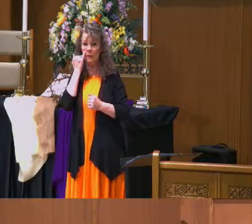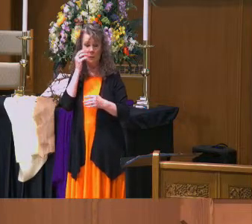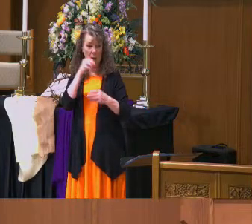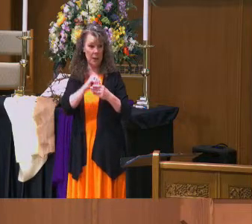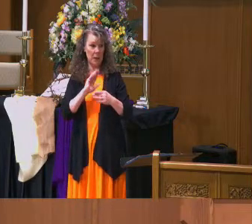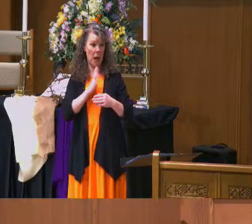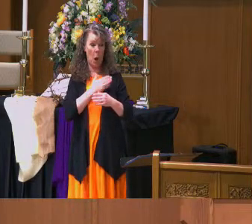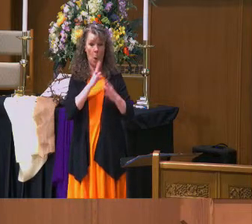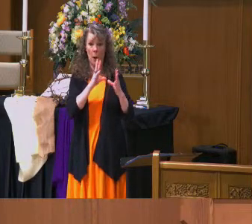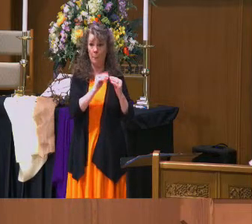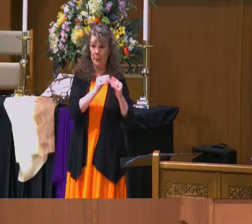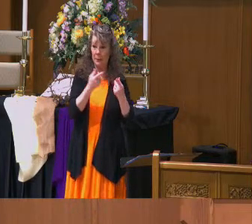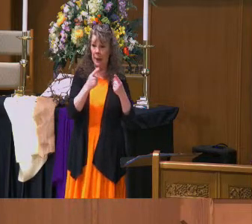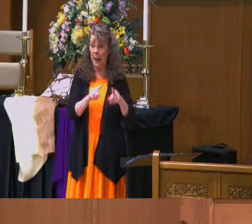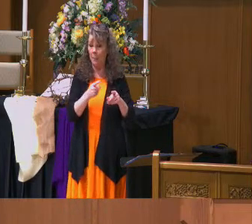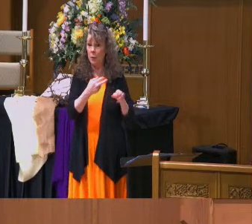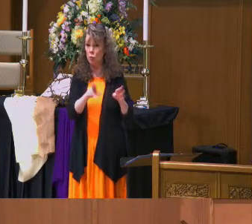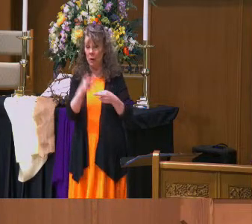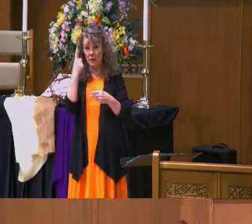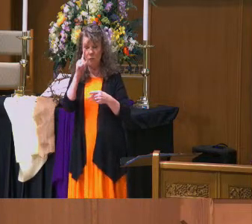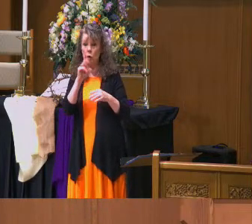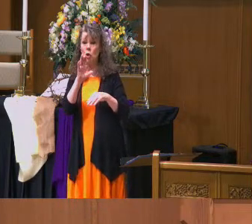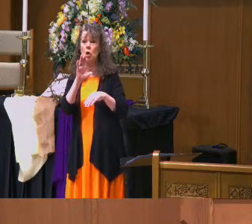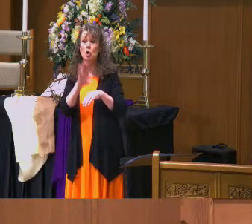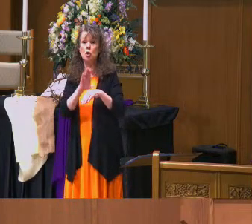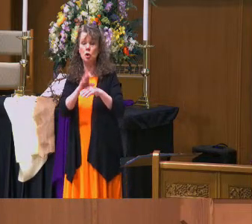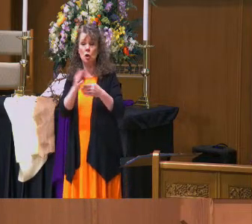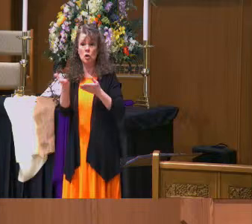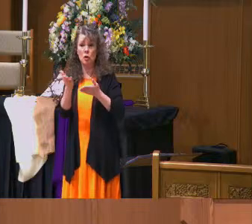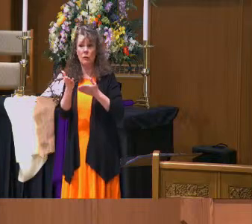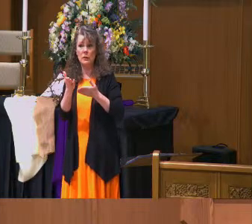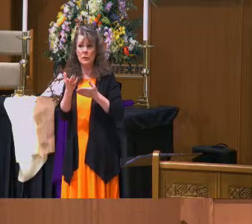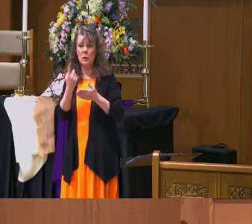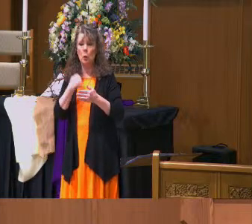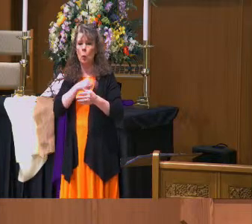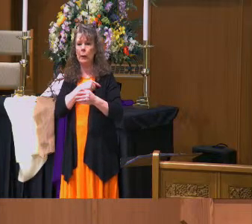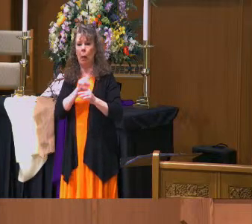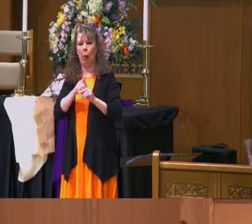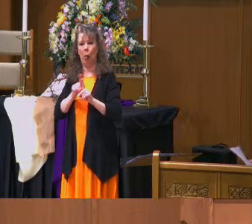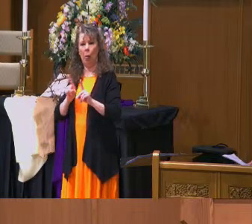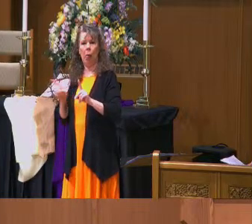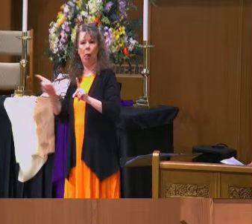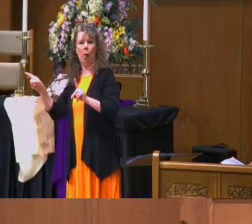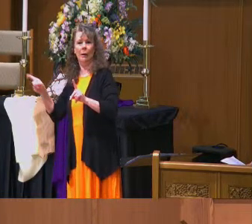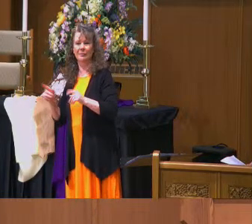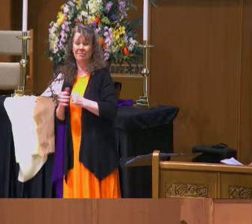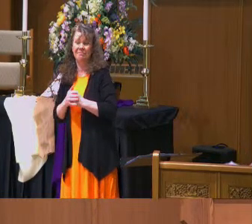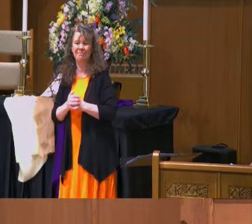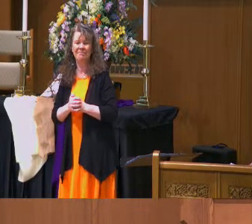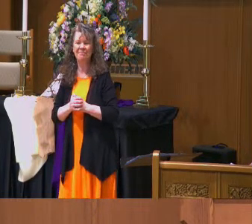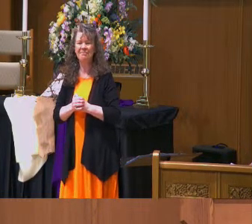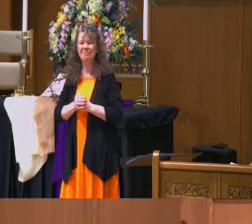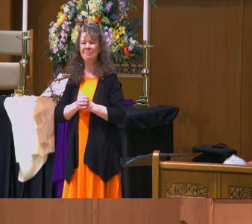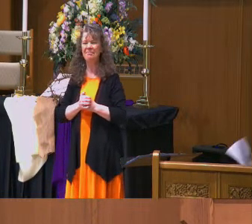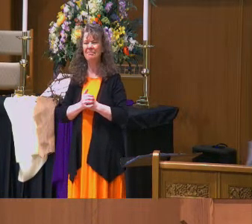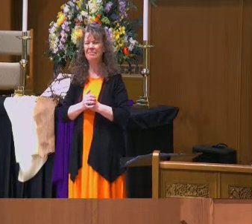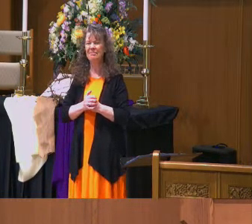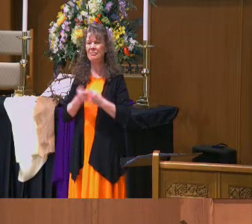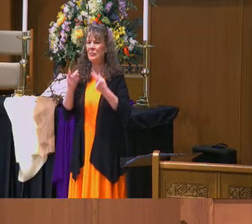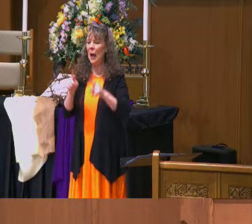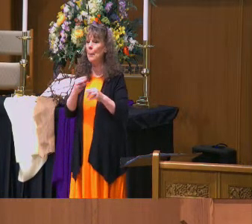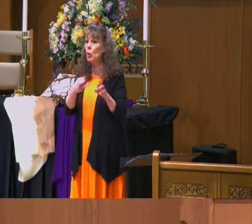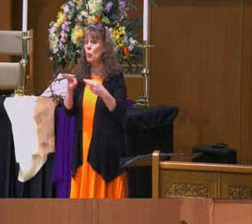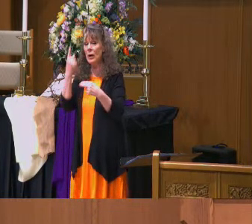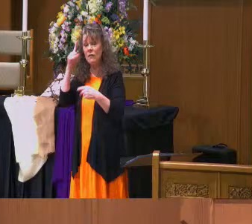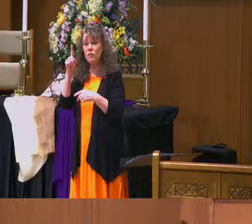meetings as we're getting ready for church service, we digress quite a bit, so it is fun. As we get ready